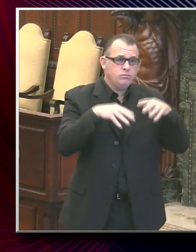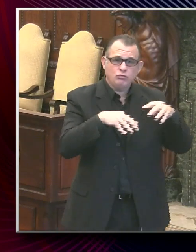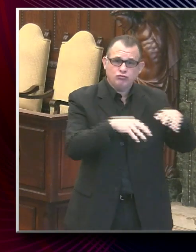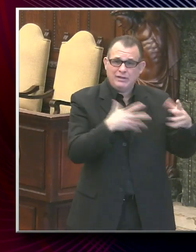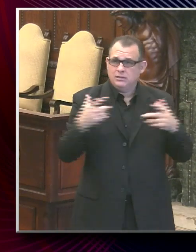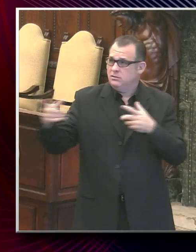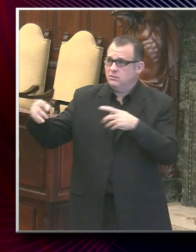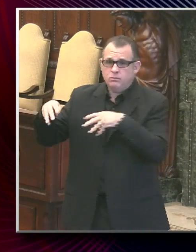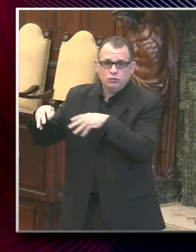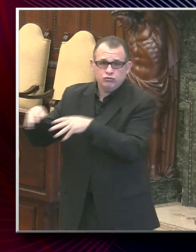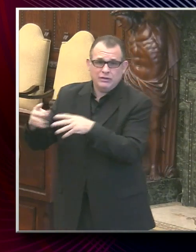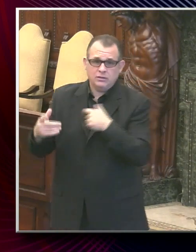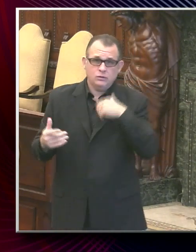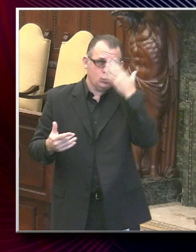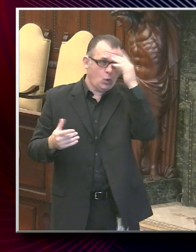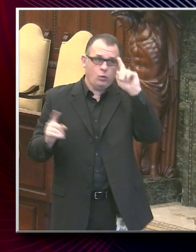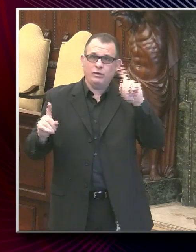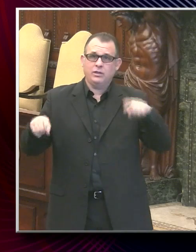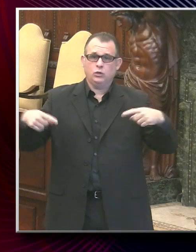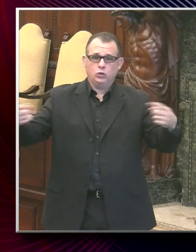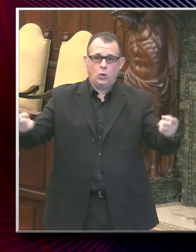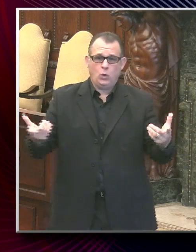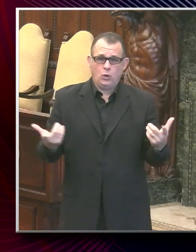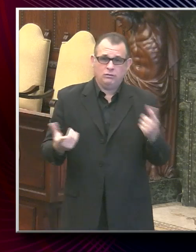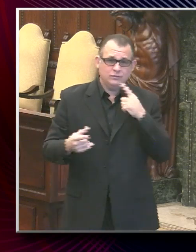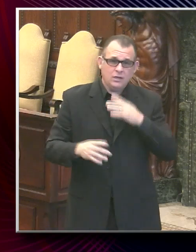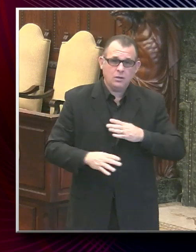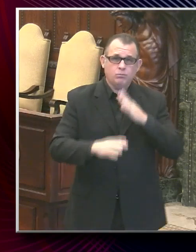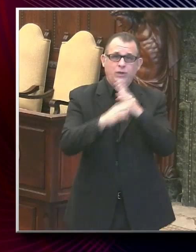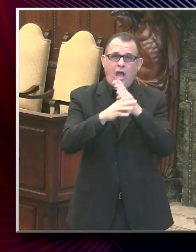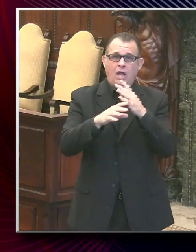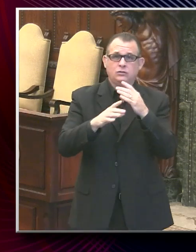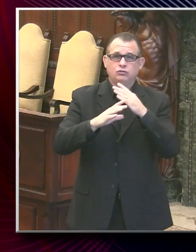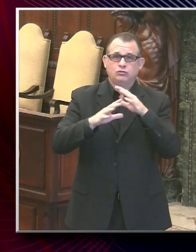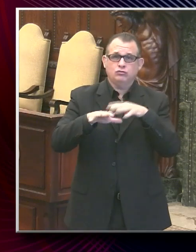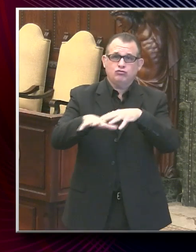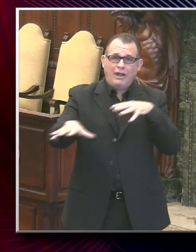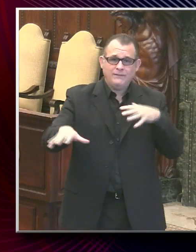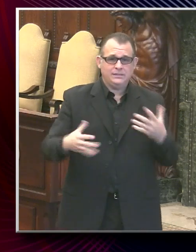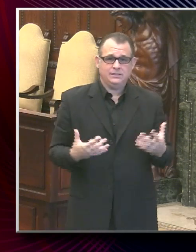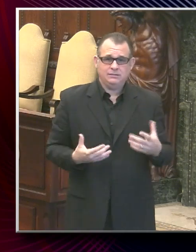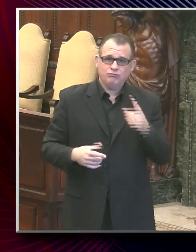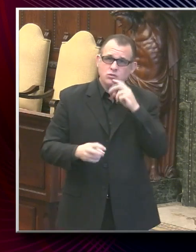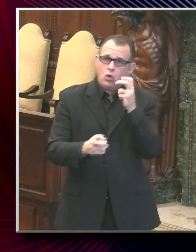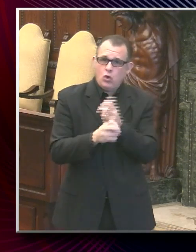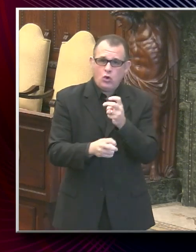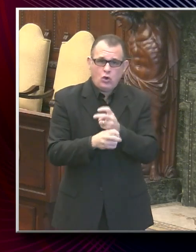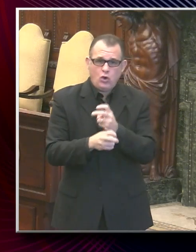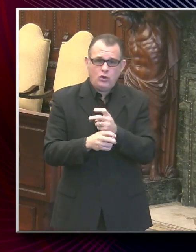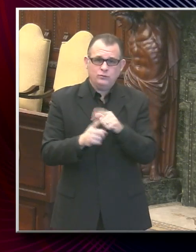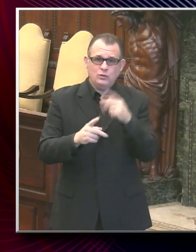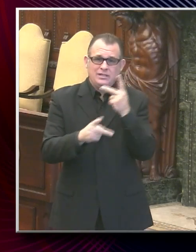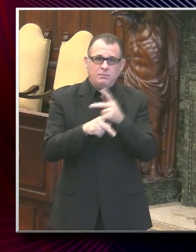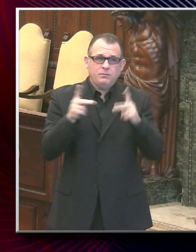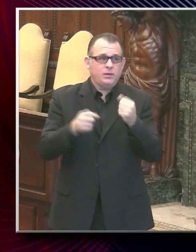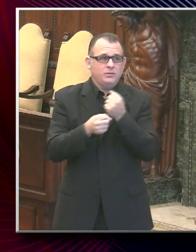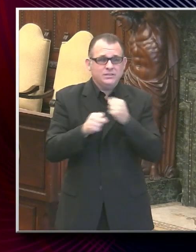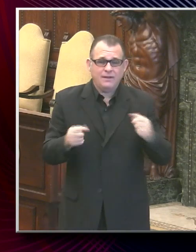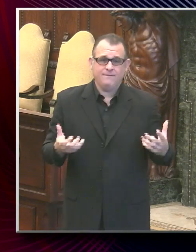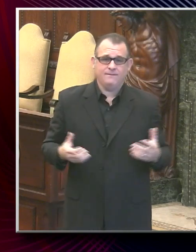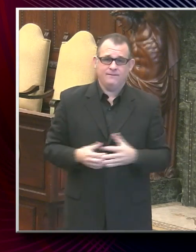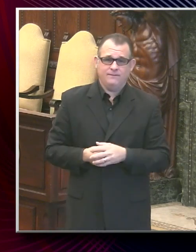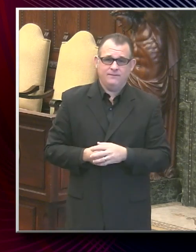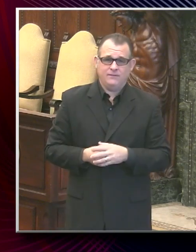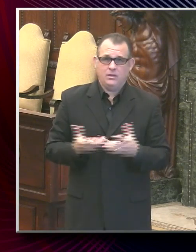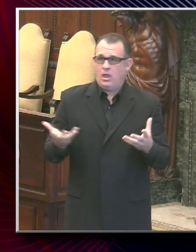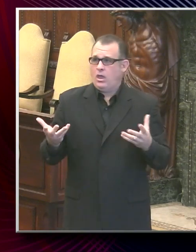they're moving, it's hard to block traffic so that people aren't in harm's way. It's hard to keep people safe, to be on either side